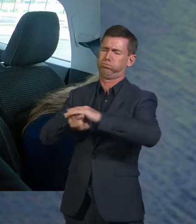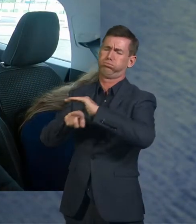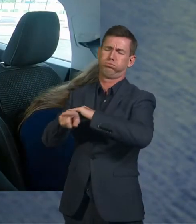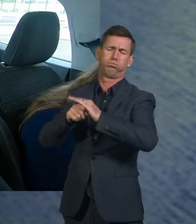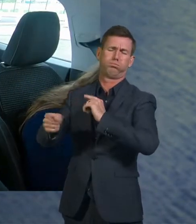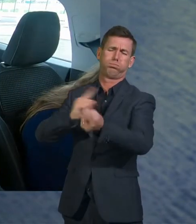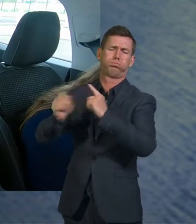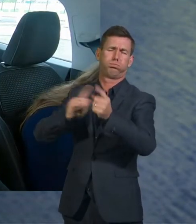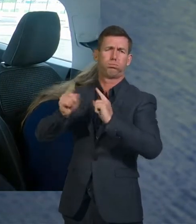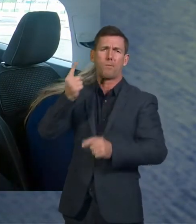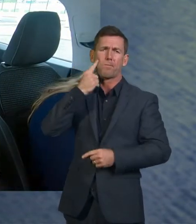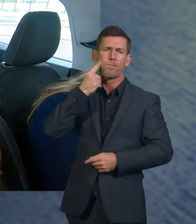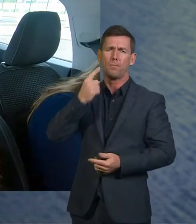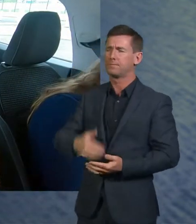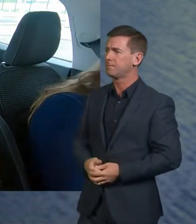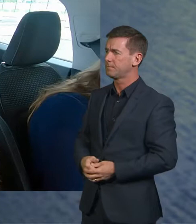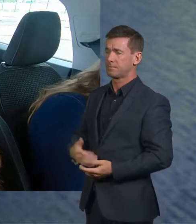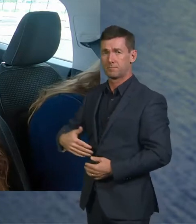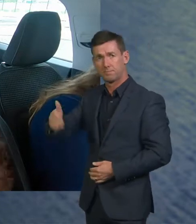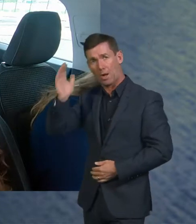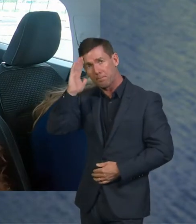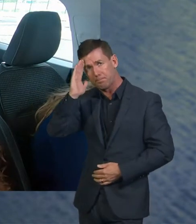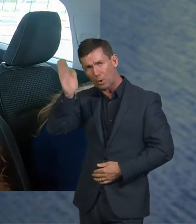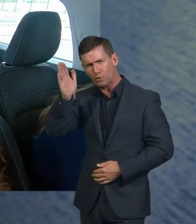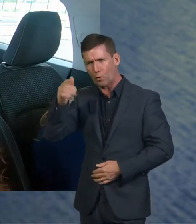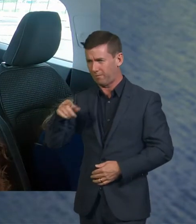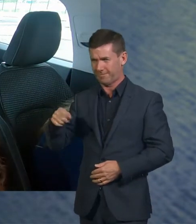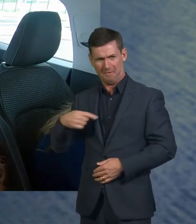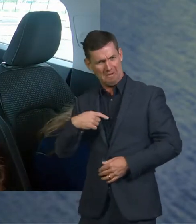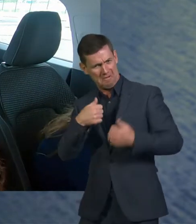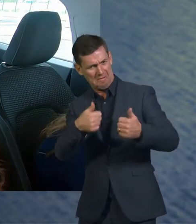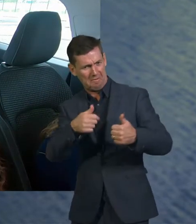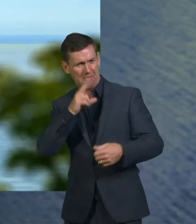Hey, bonjour. What time? I know, I've been practicing that all week.